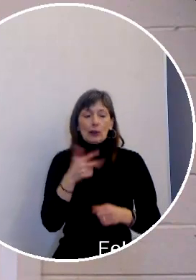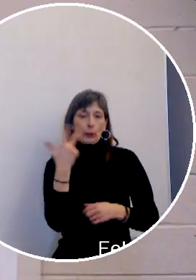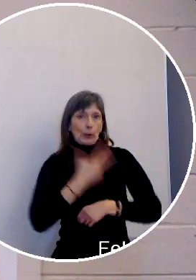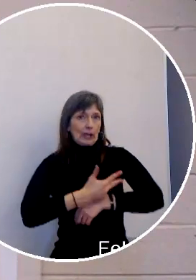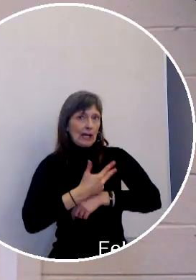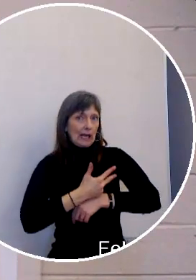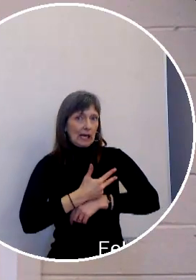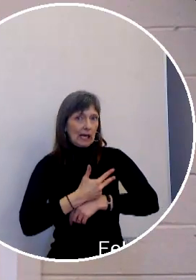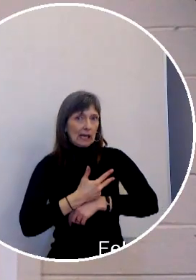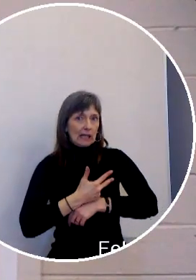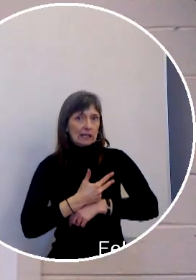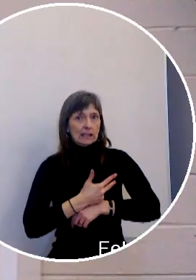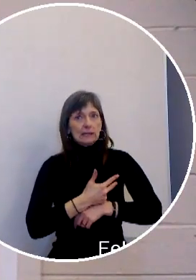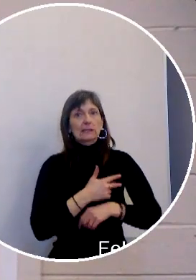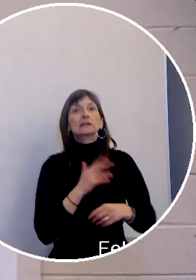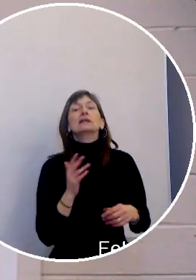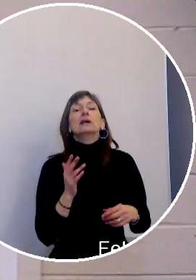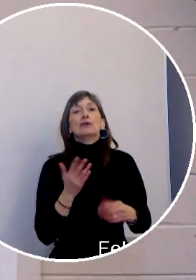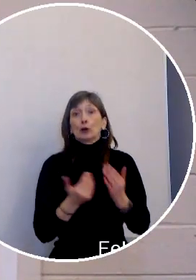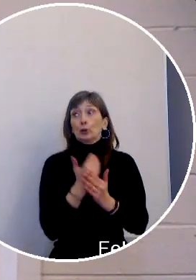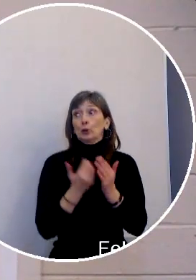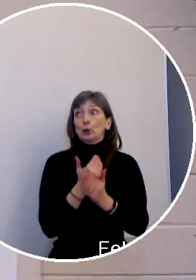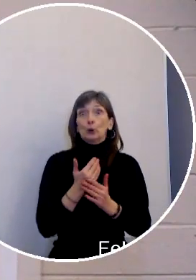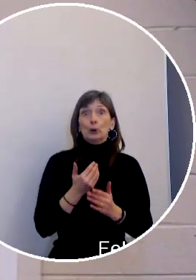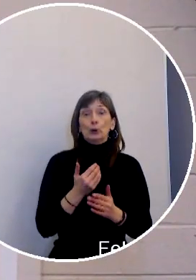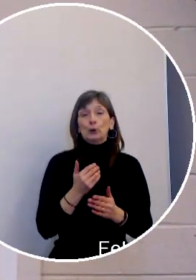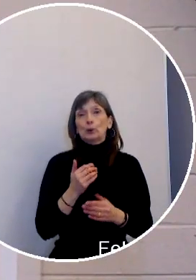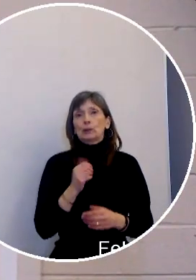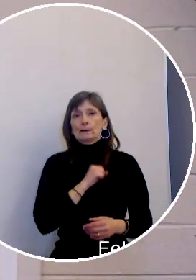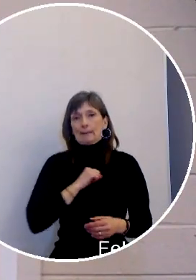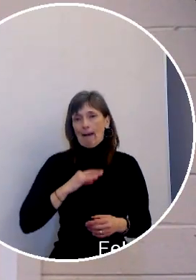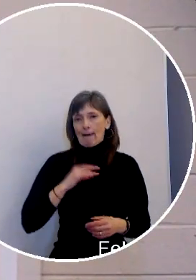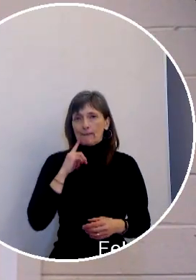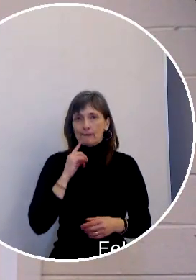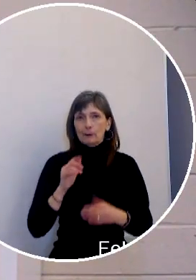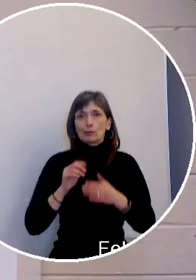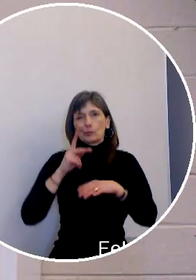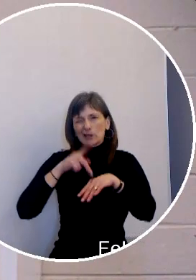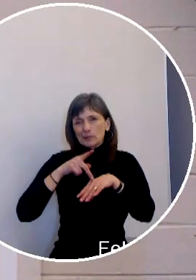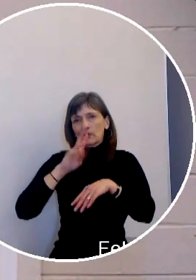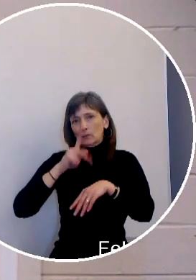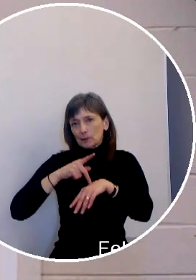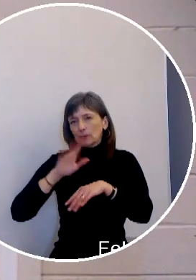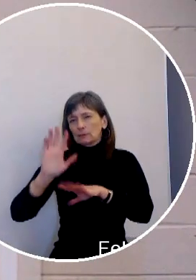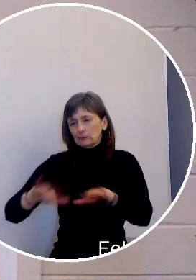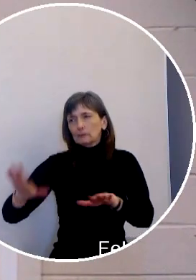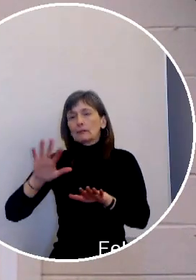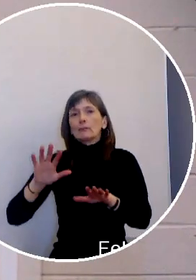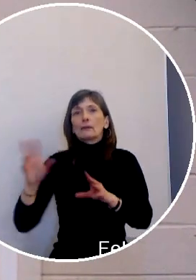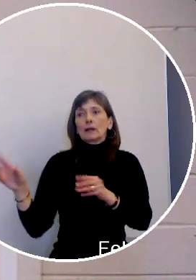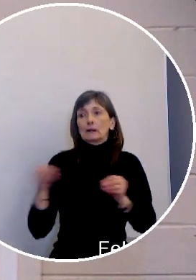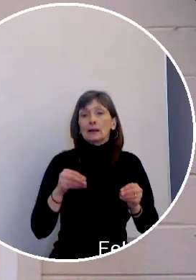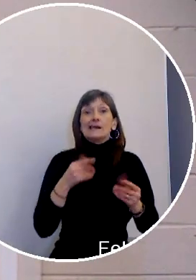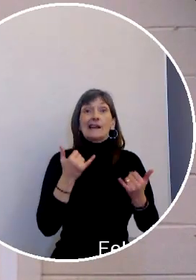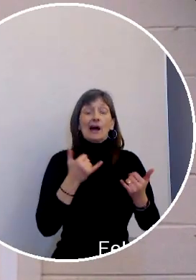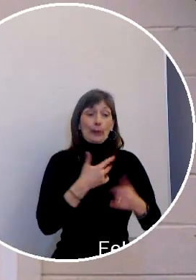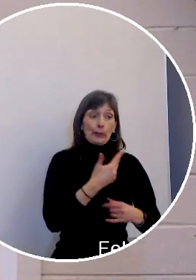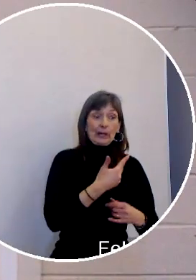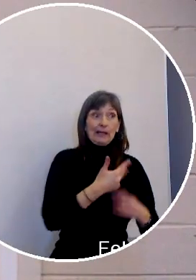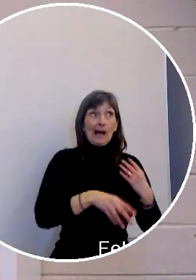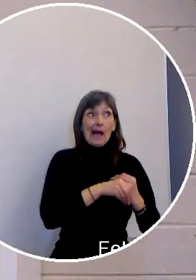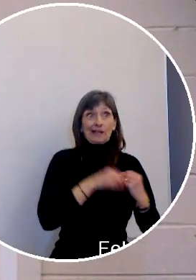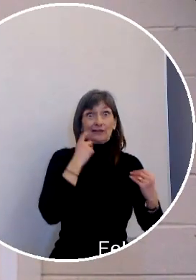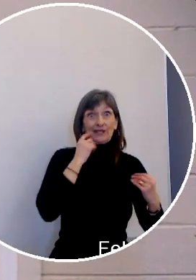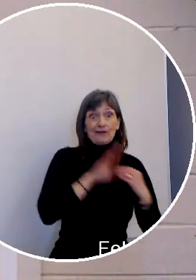days of onboarding orientation for new administrators. In December, we followed that up with, by now we're up to 50